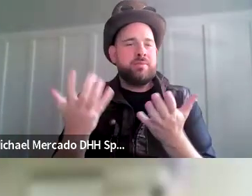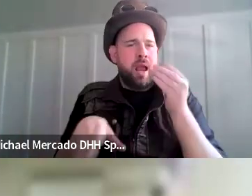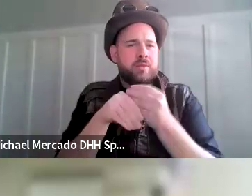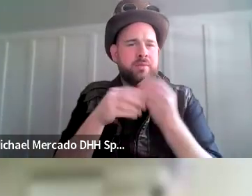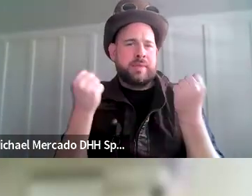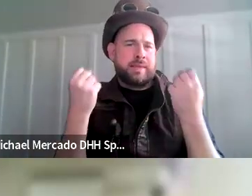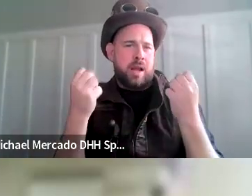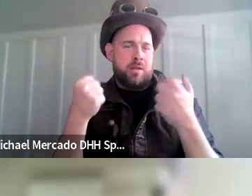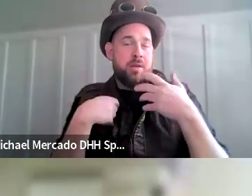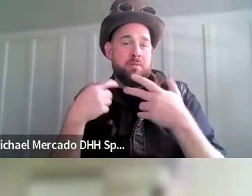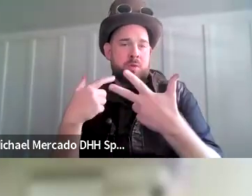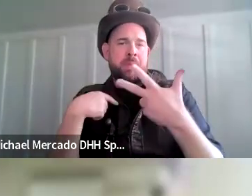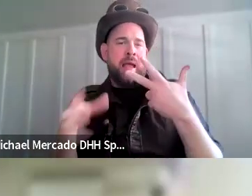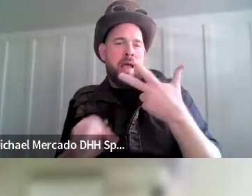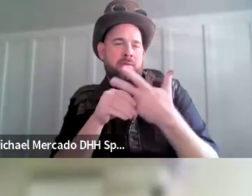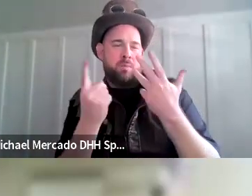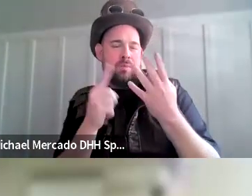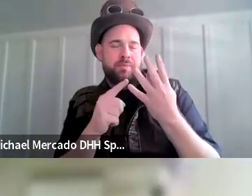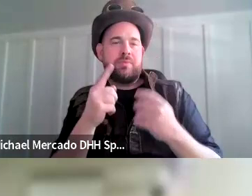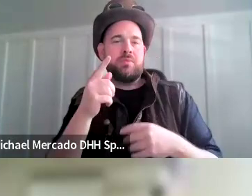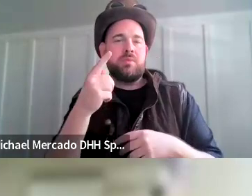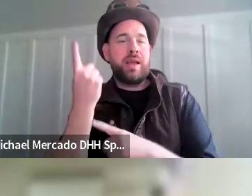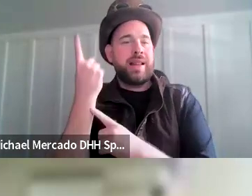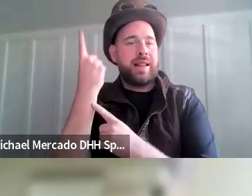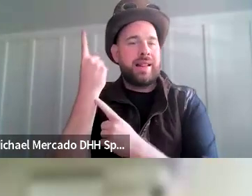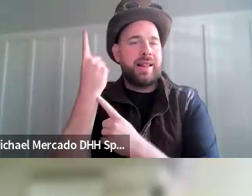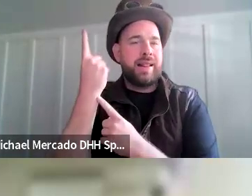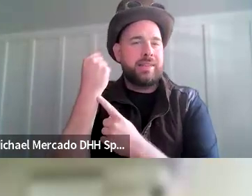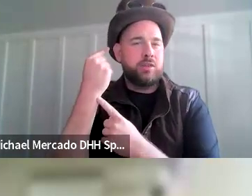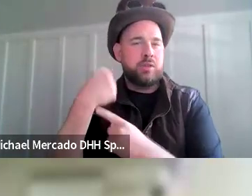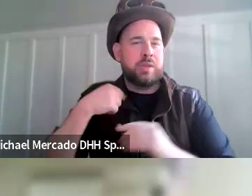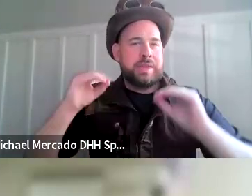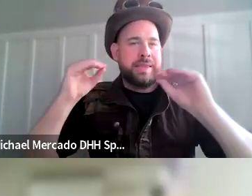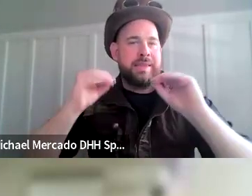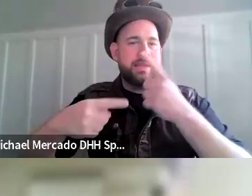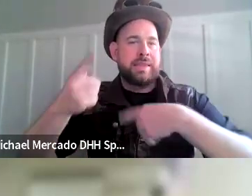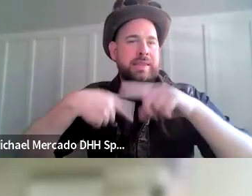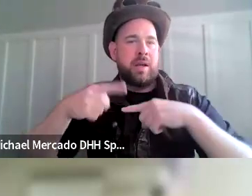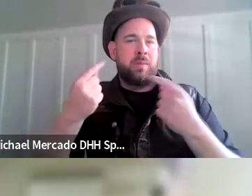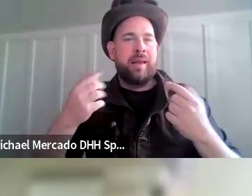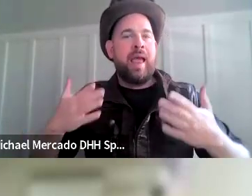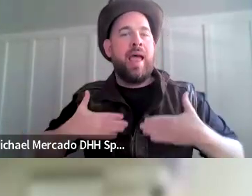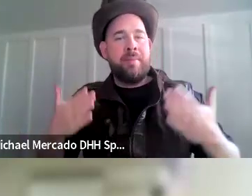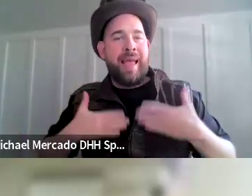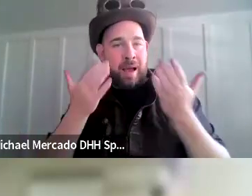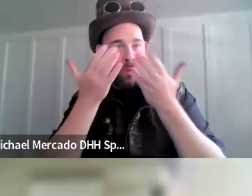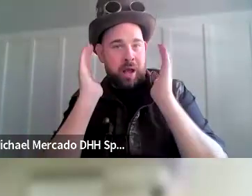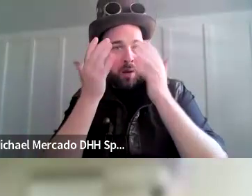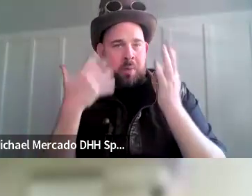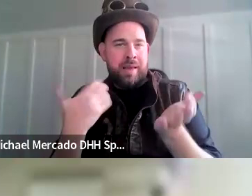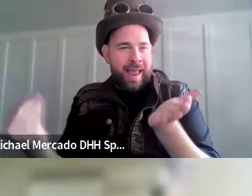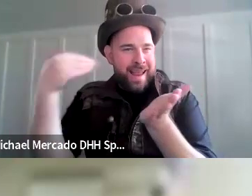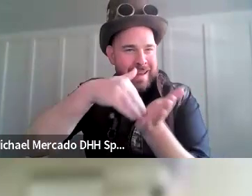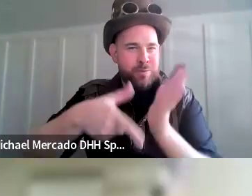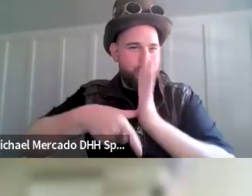only one. So I normally have 3 signs. I actually added a 4th. Last year,